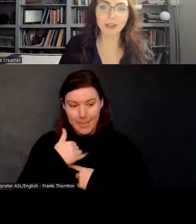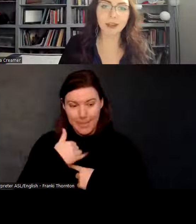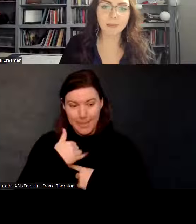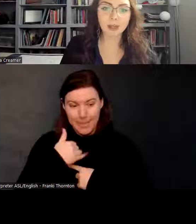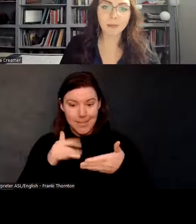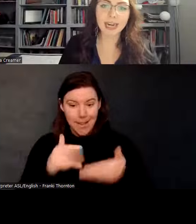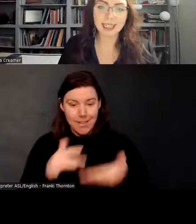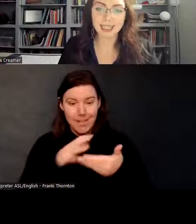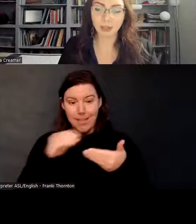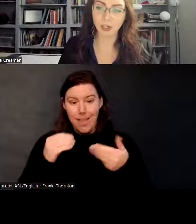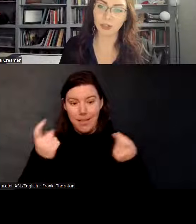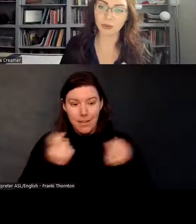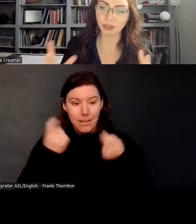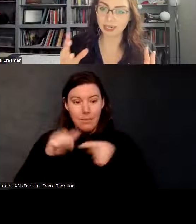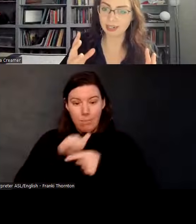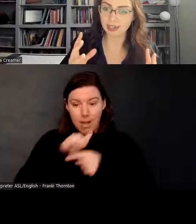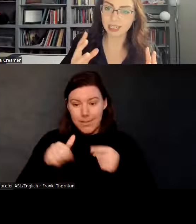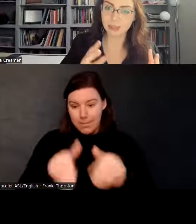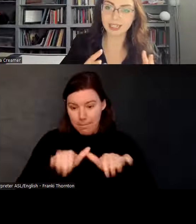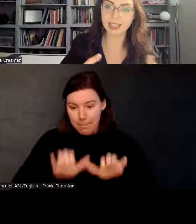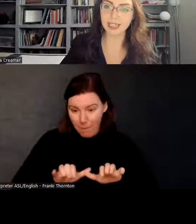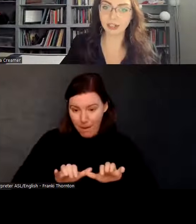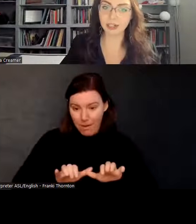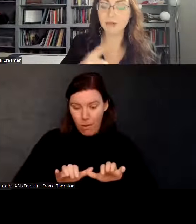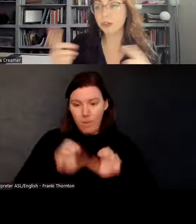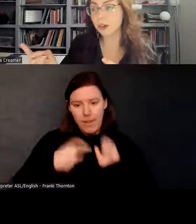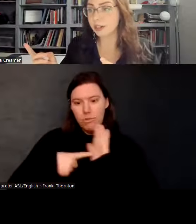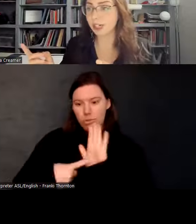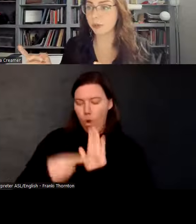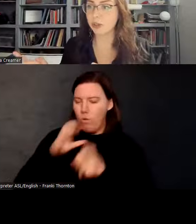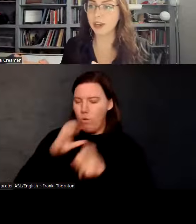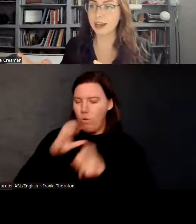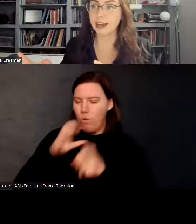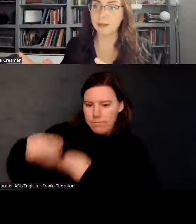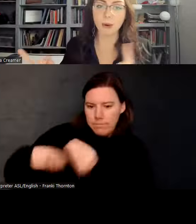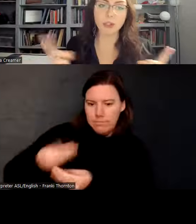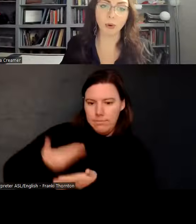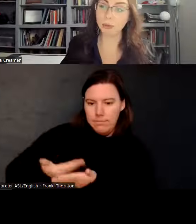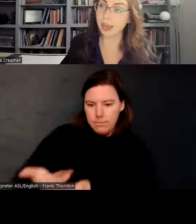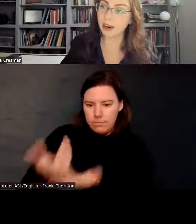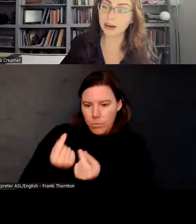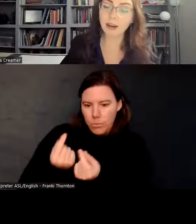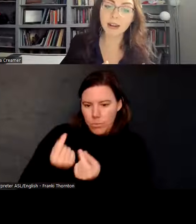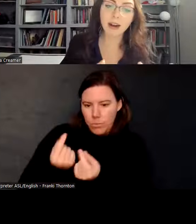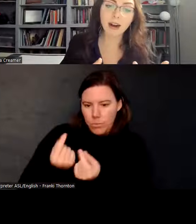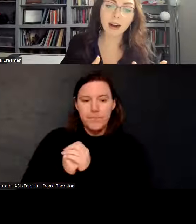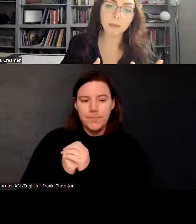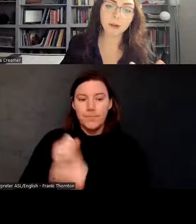identities. Burial practices, which include related experiences such as funerary ritual and postmortem